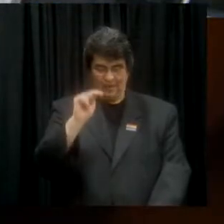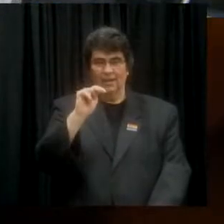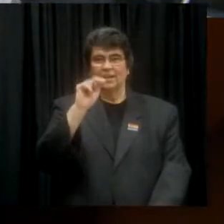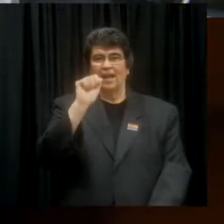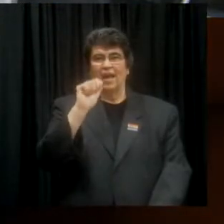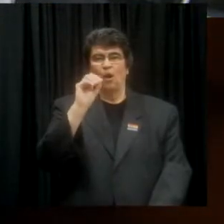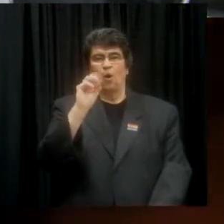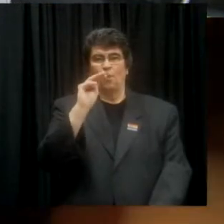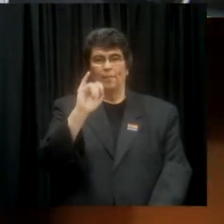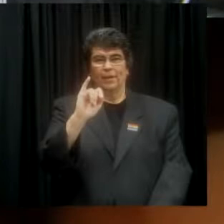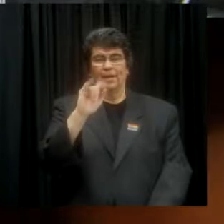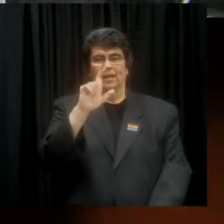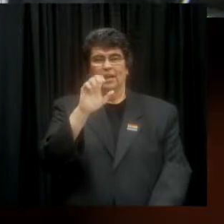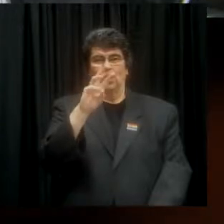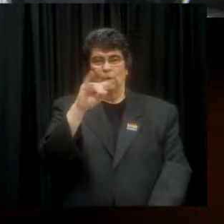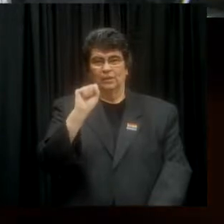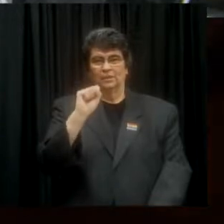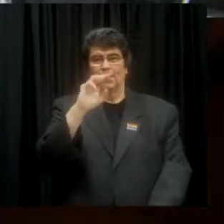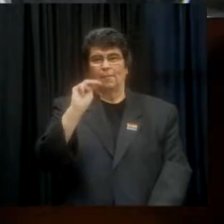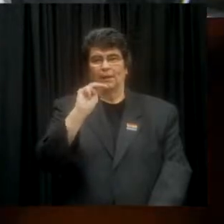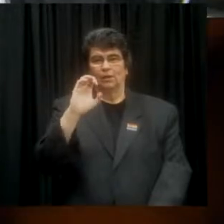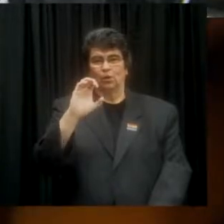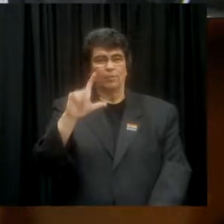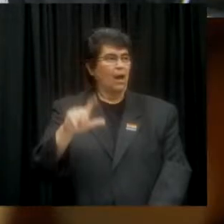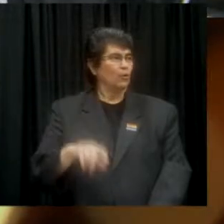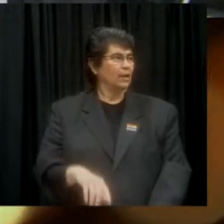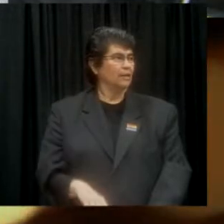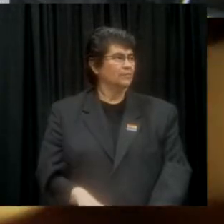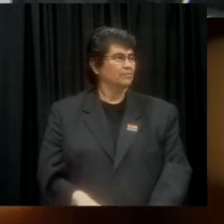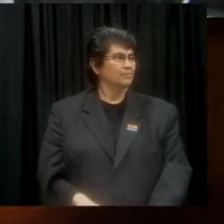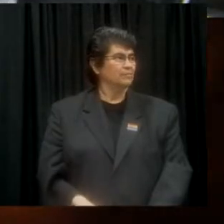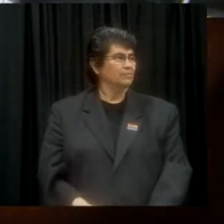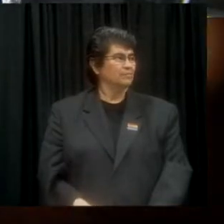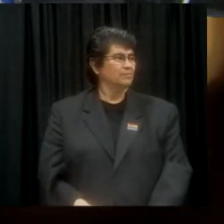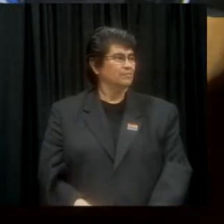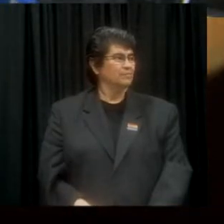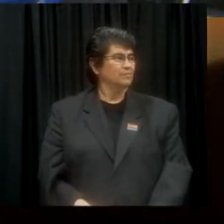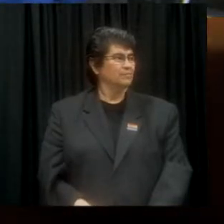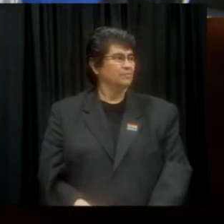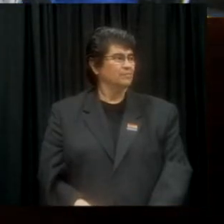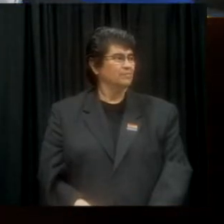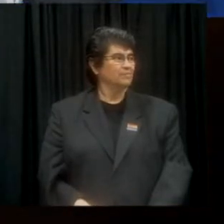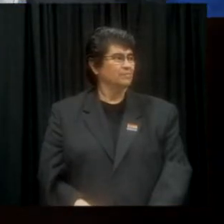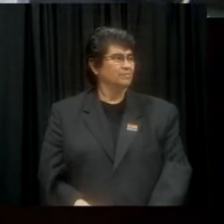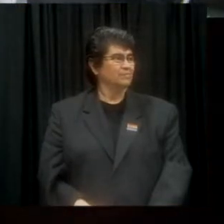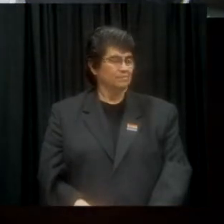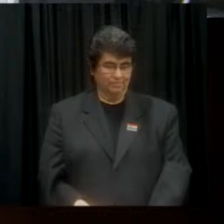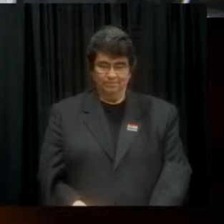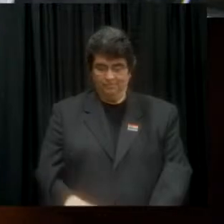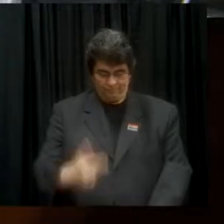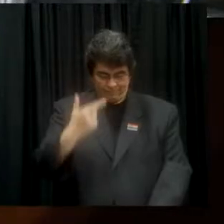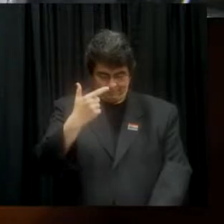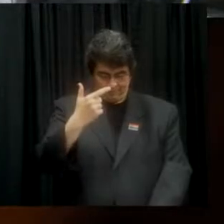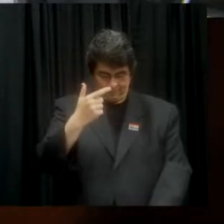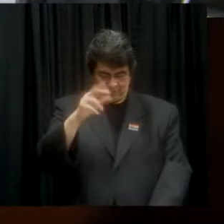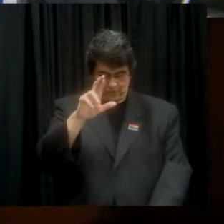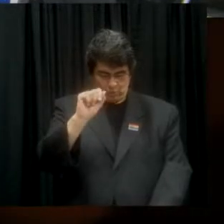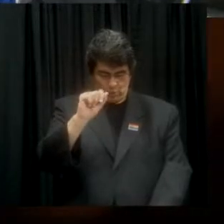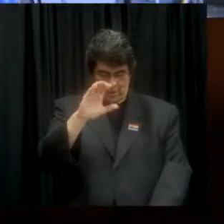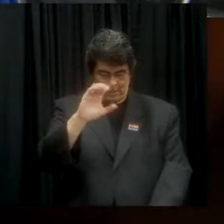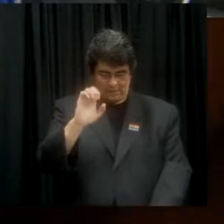Naomi Lewis, magna cum laude. Grace Lili.